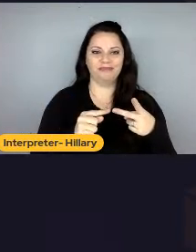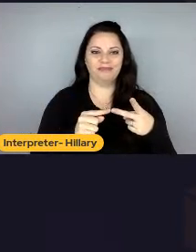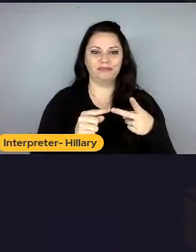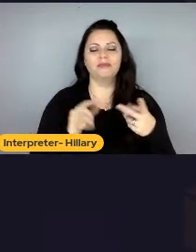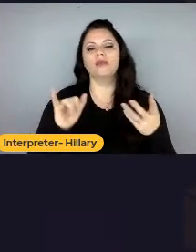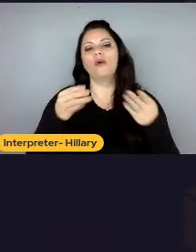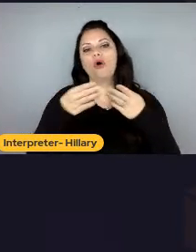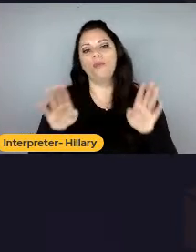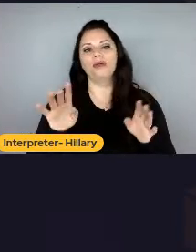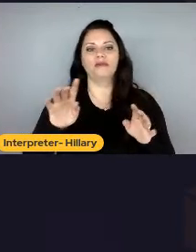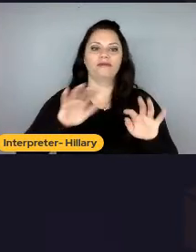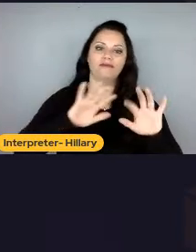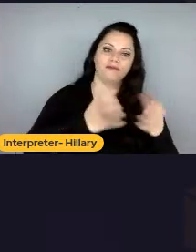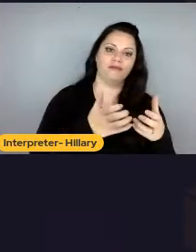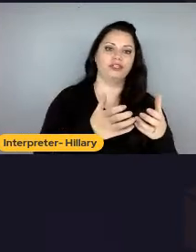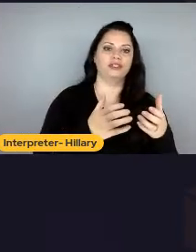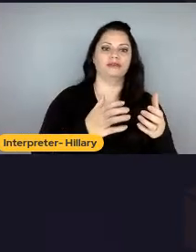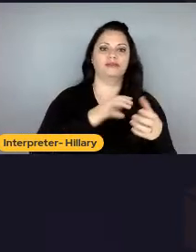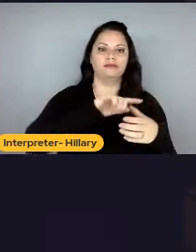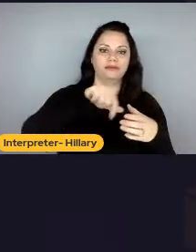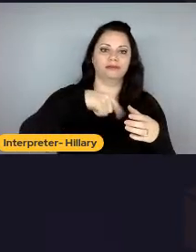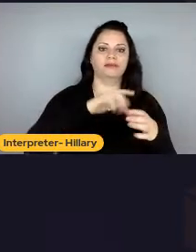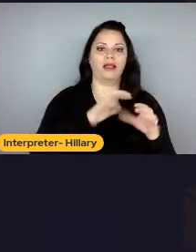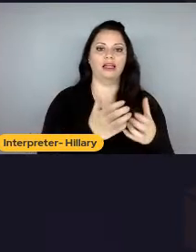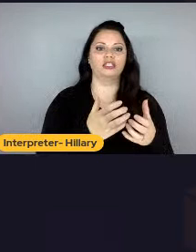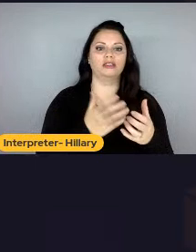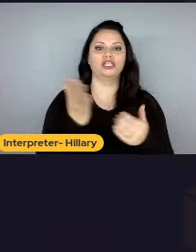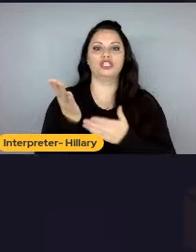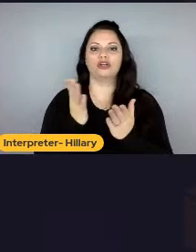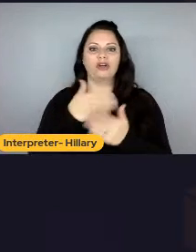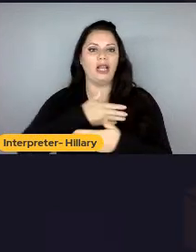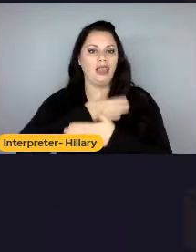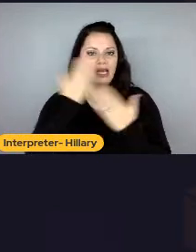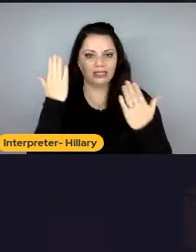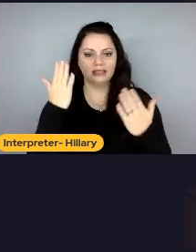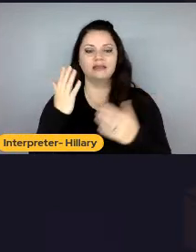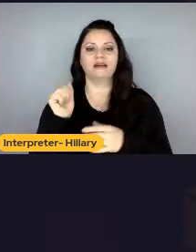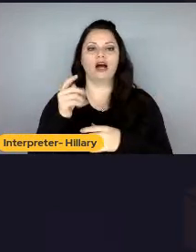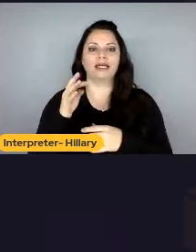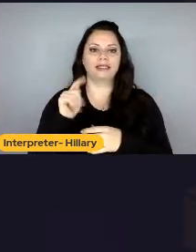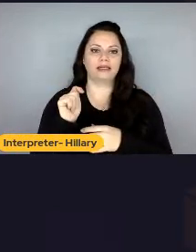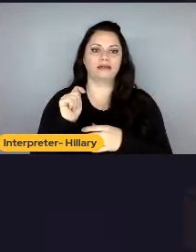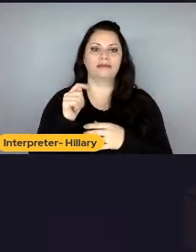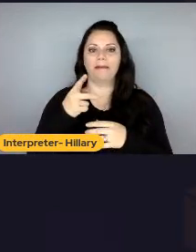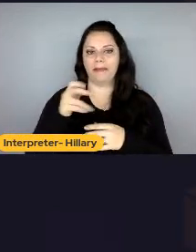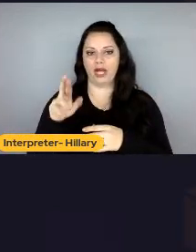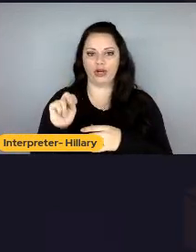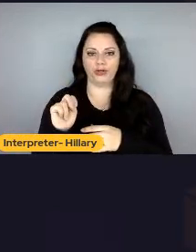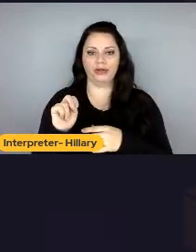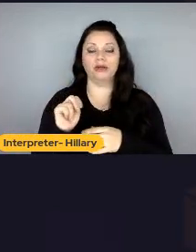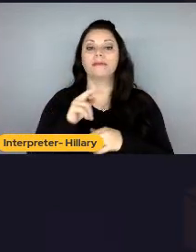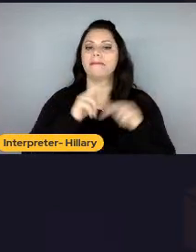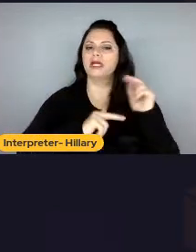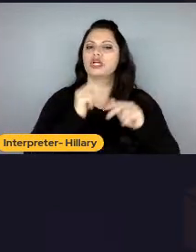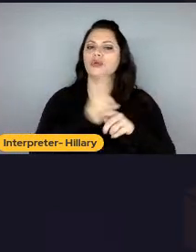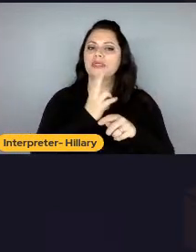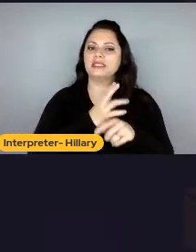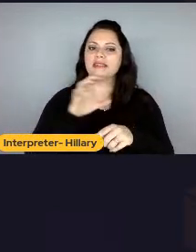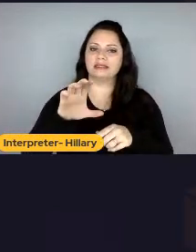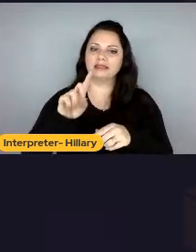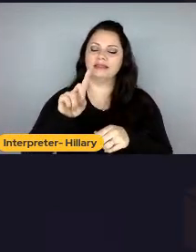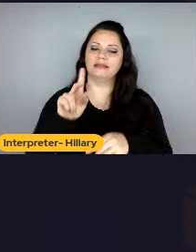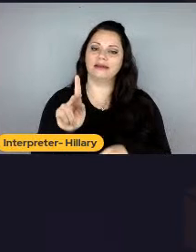open source collection of AWS serverless architecture patterns, and it's built using CDK